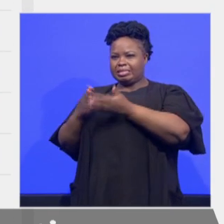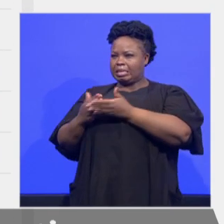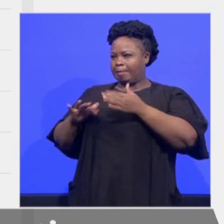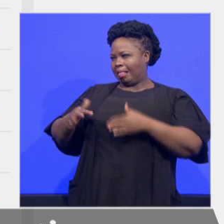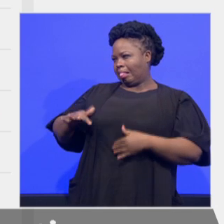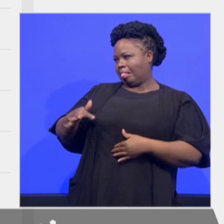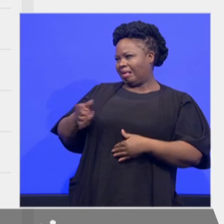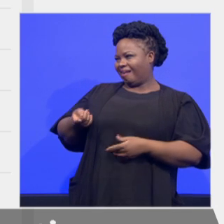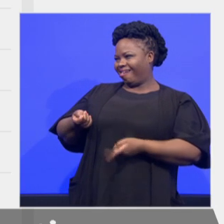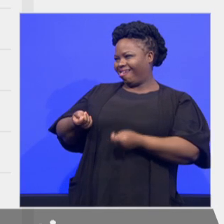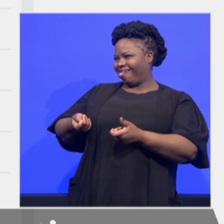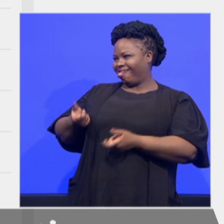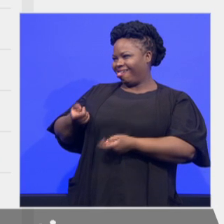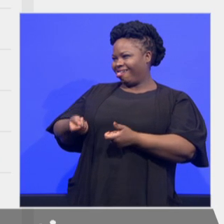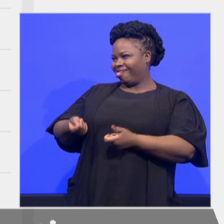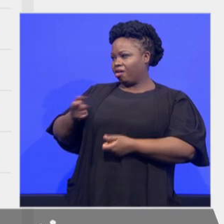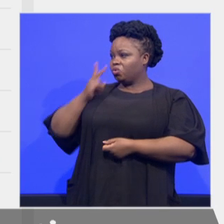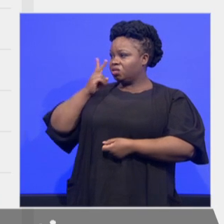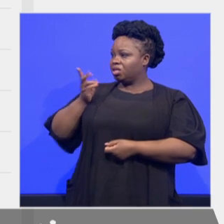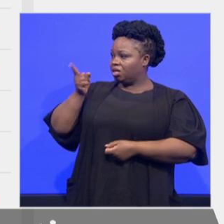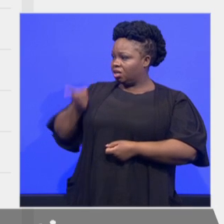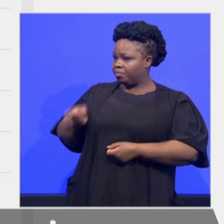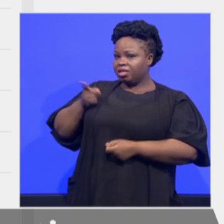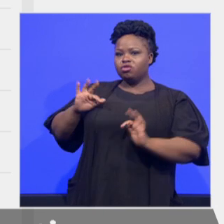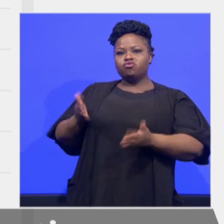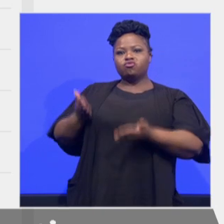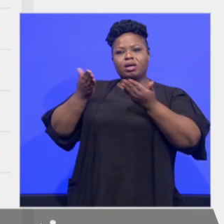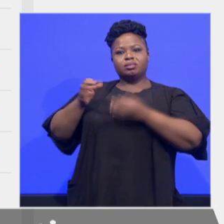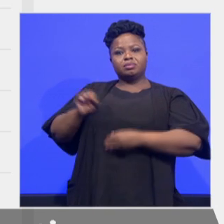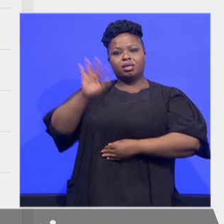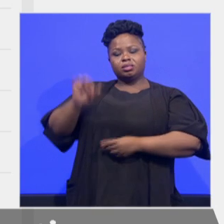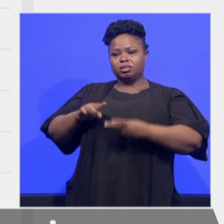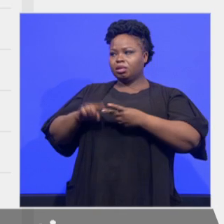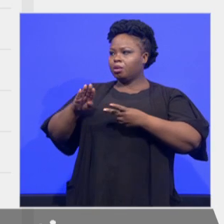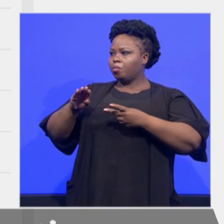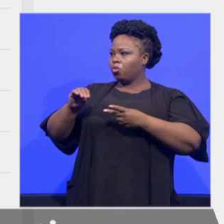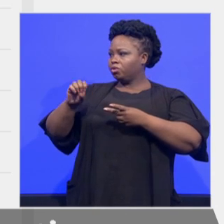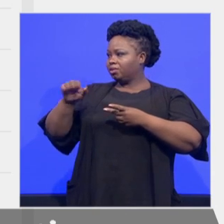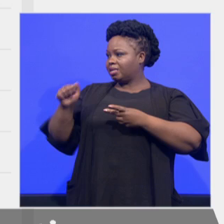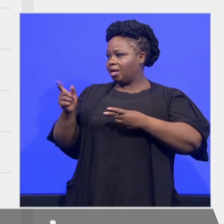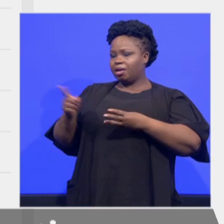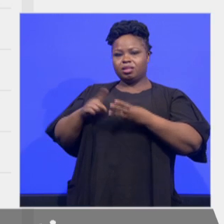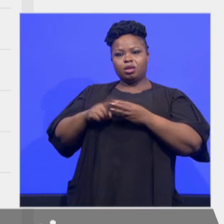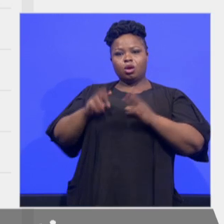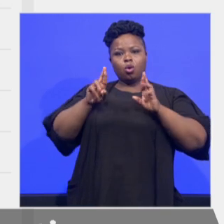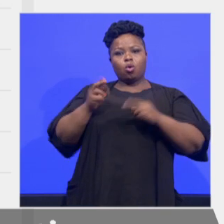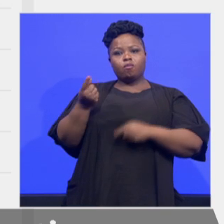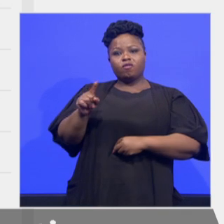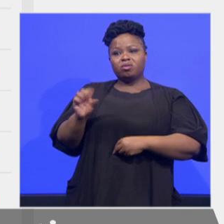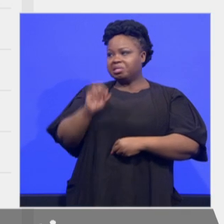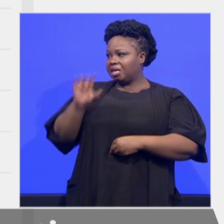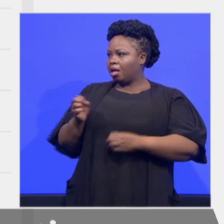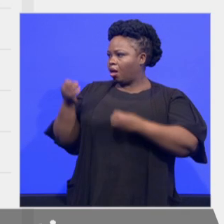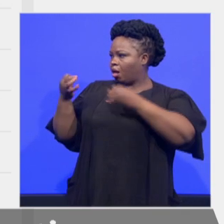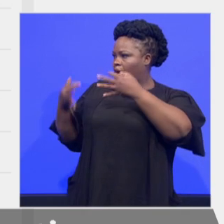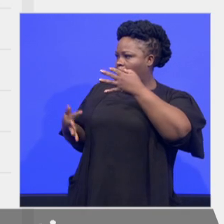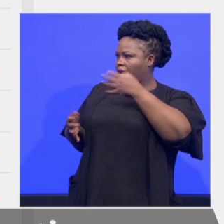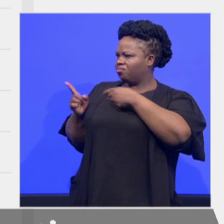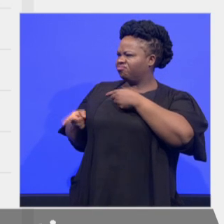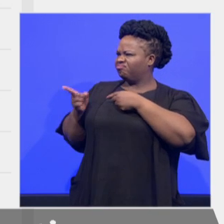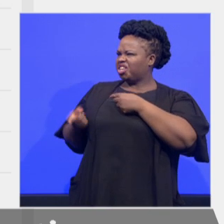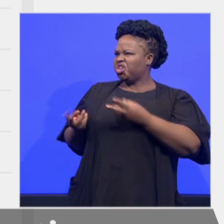well. You will see here on my screen that Rise Mzansi, Busa, as well as Hope for SA, all of these being new